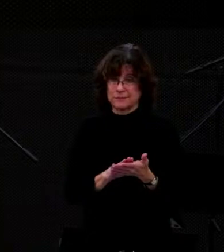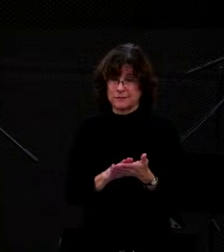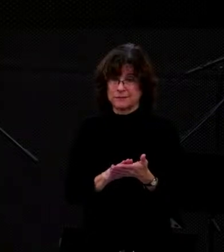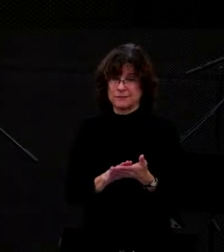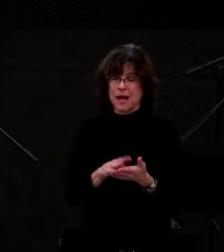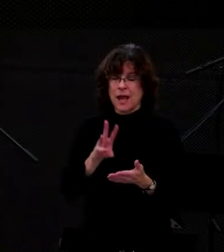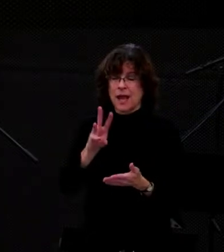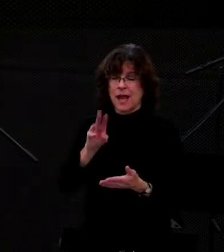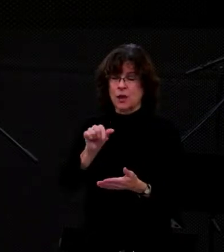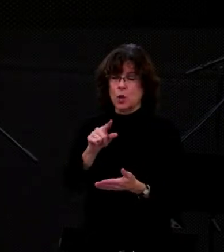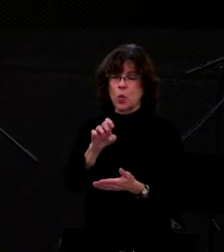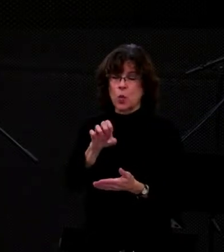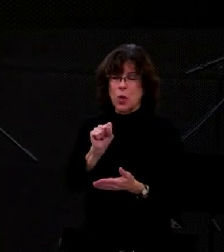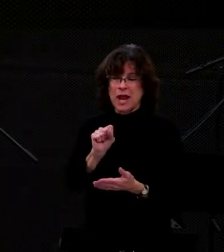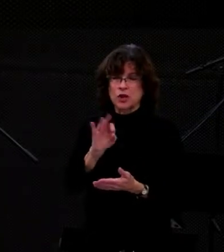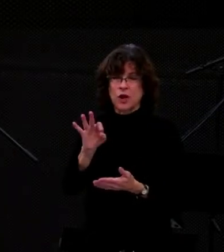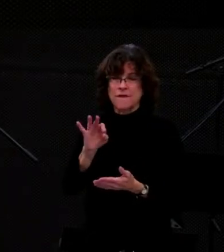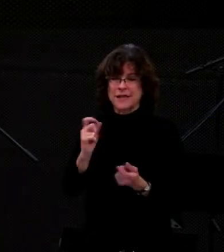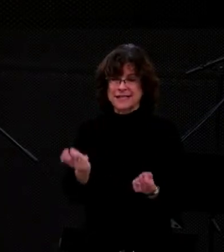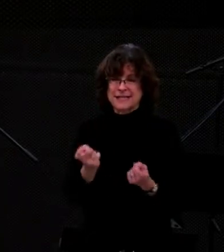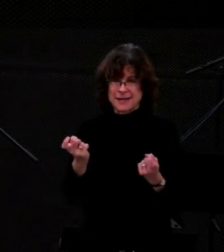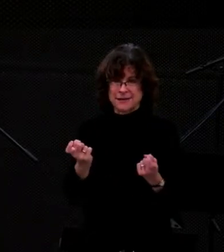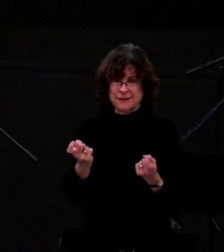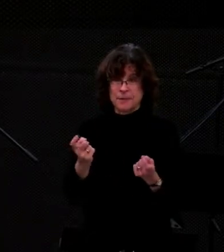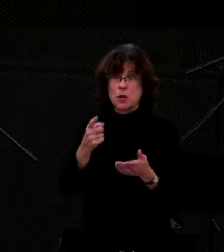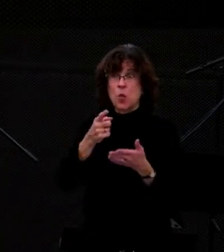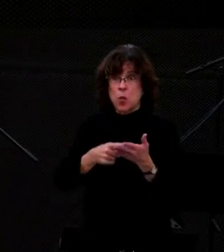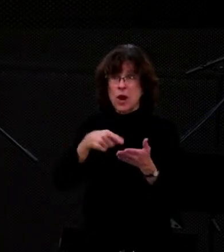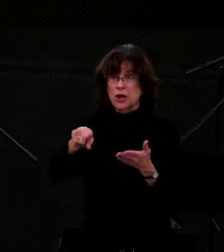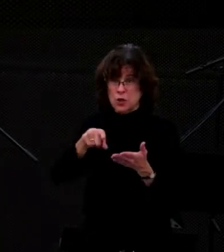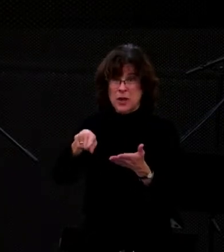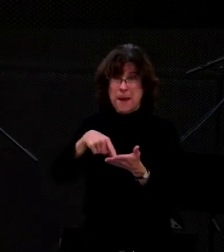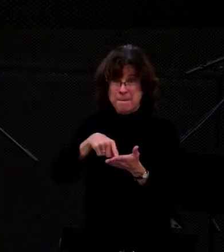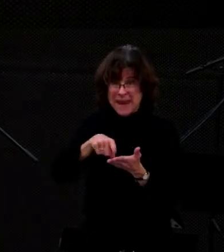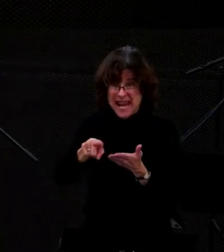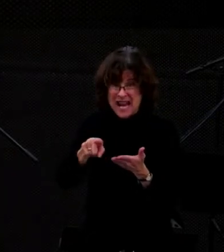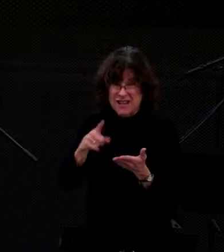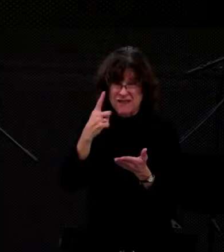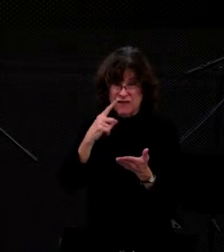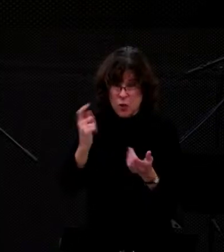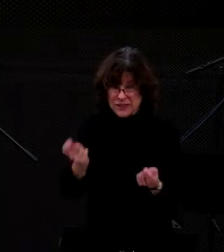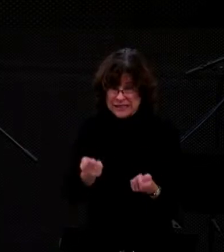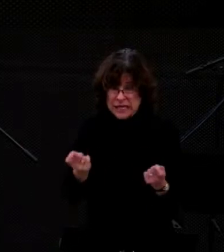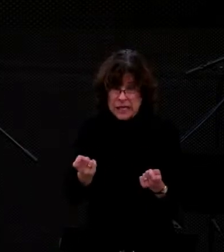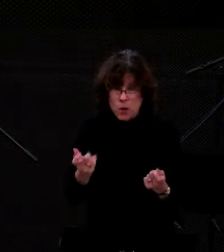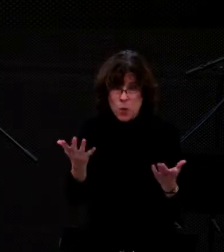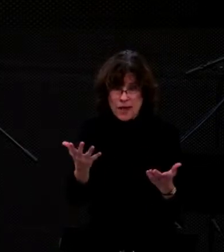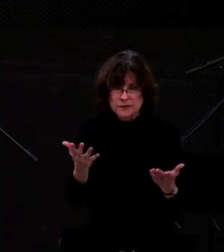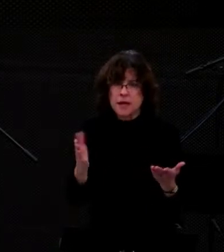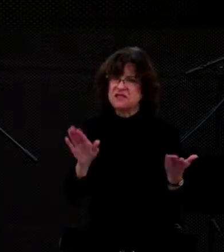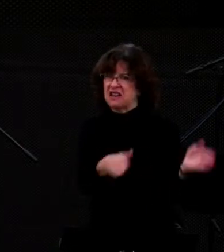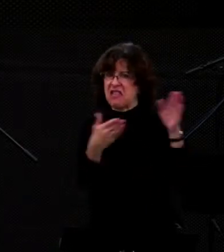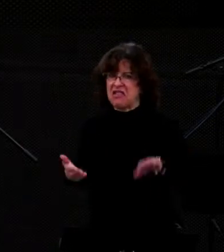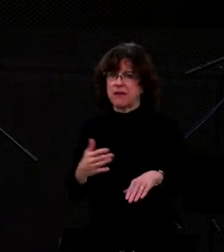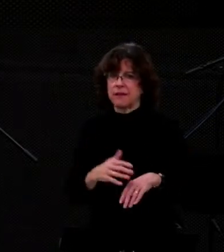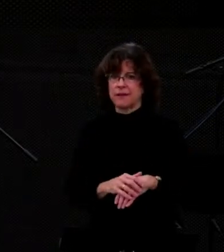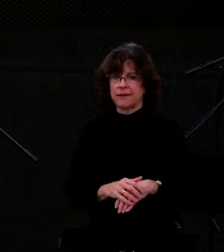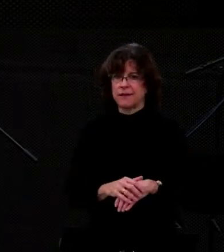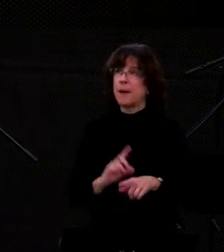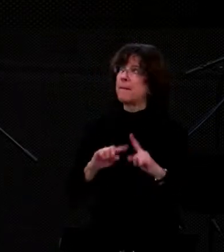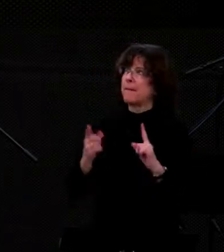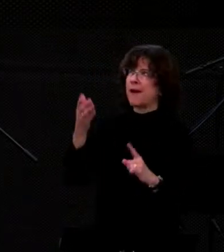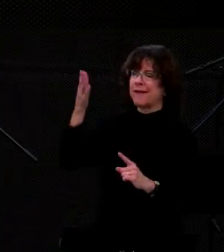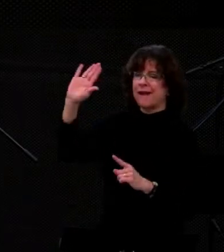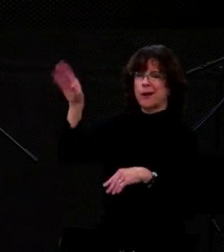what our performance has earned us. That's the wages that we deserve. For the wages of sin is death, but the free gift of God is